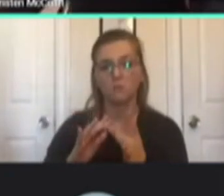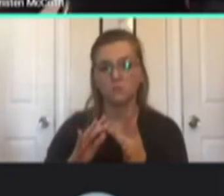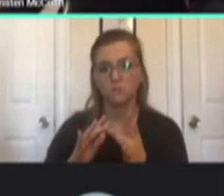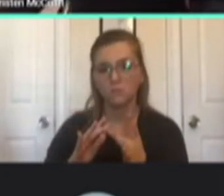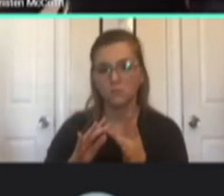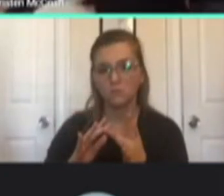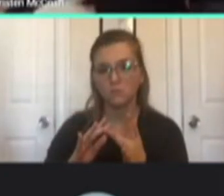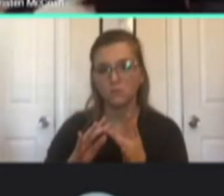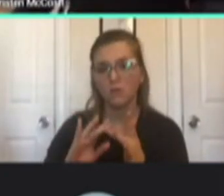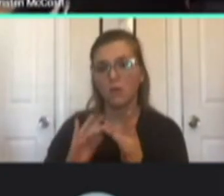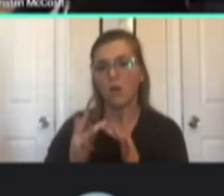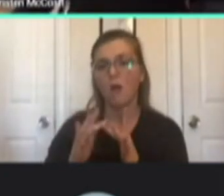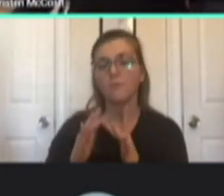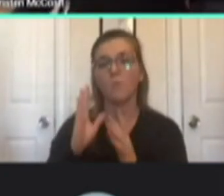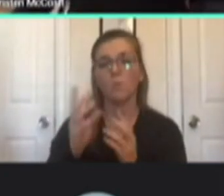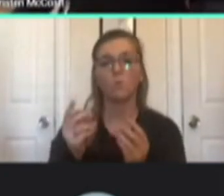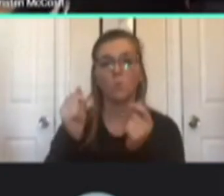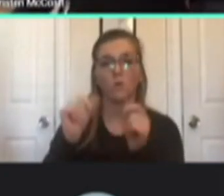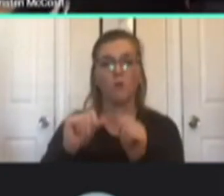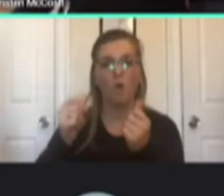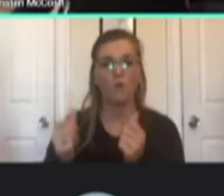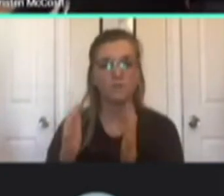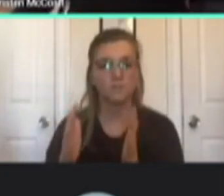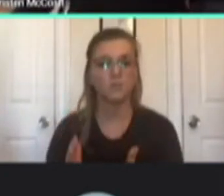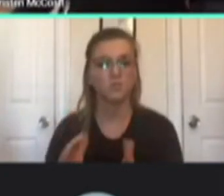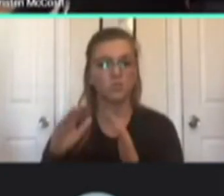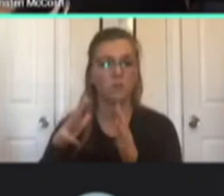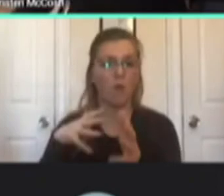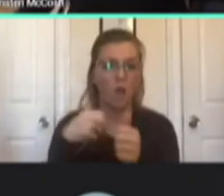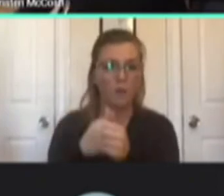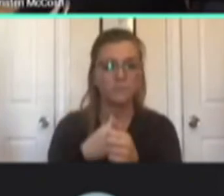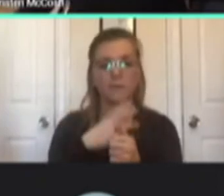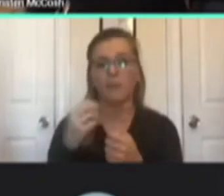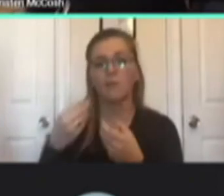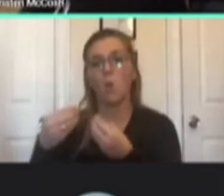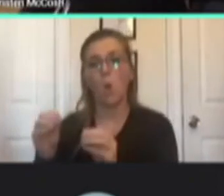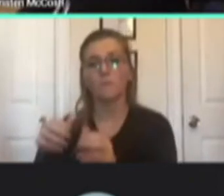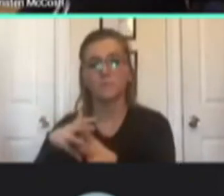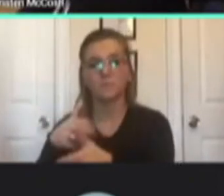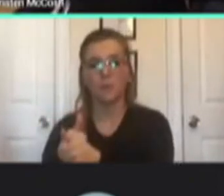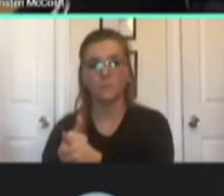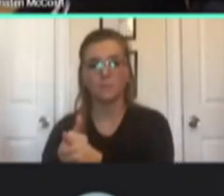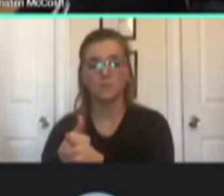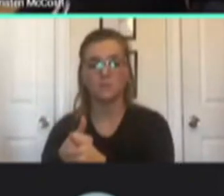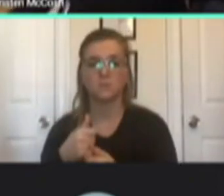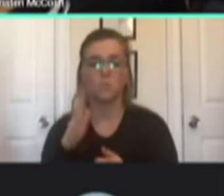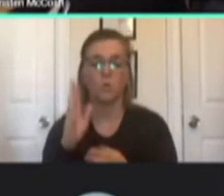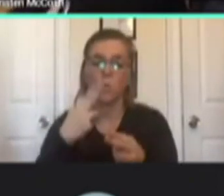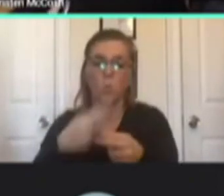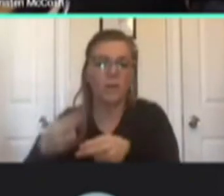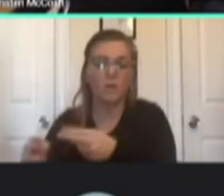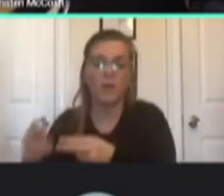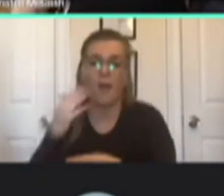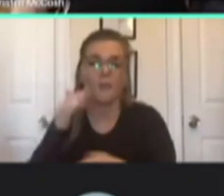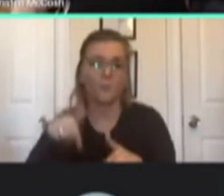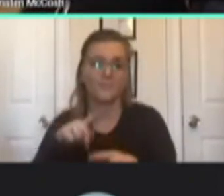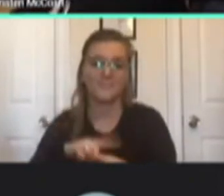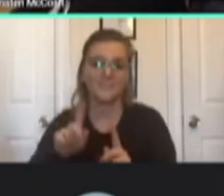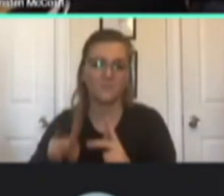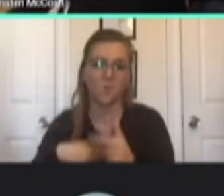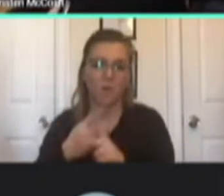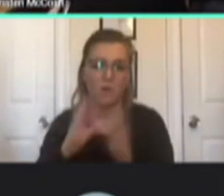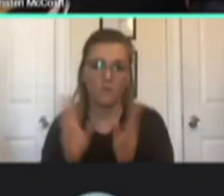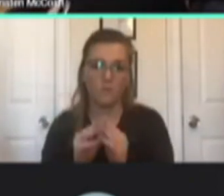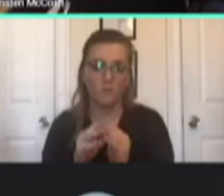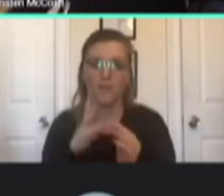doing quick architectural access update and office updates, just so we don't, keep everybody here too long. We know it's a different format and